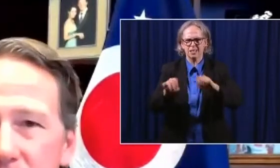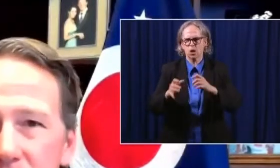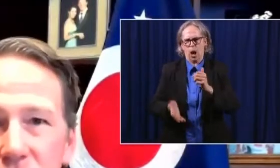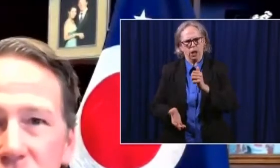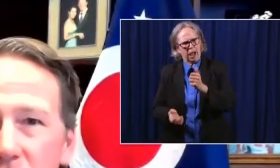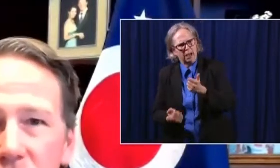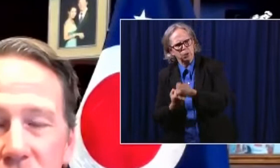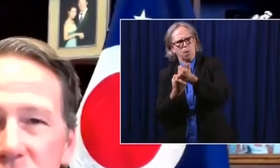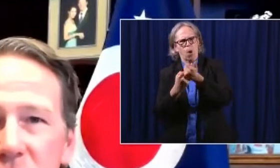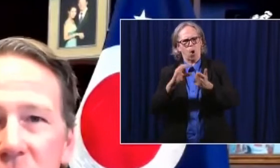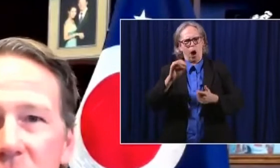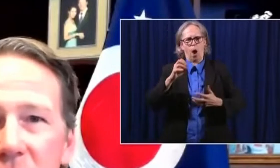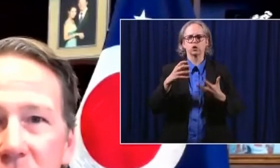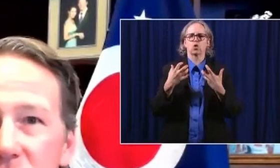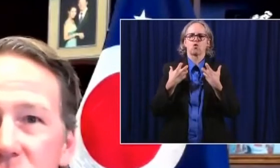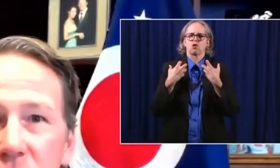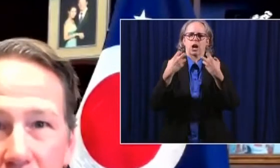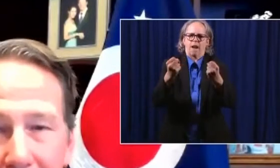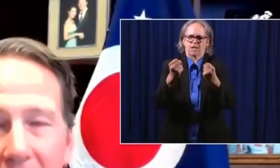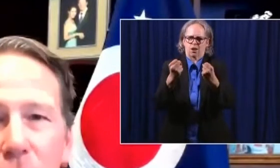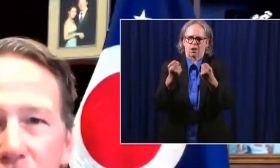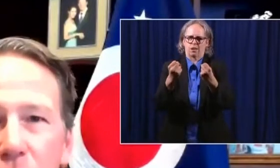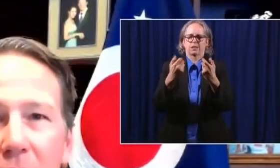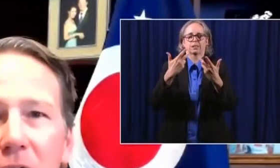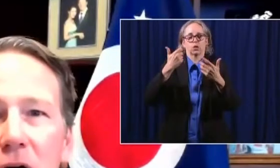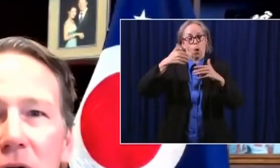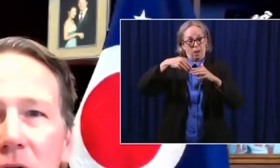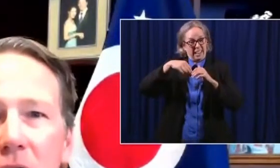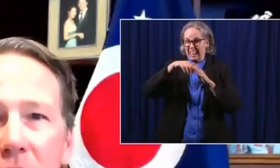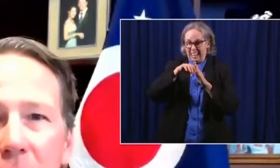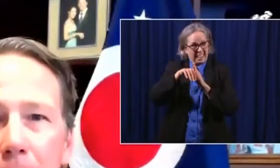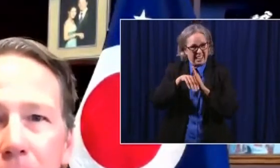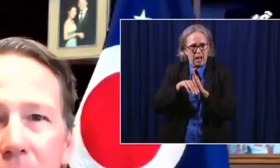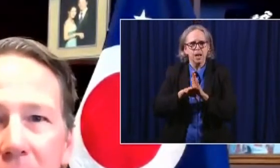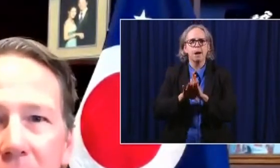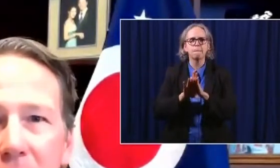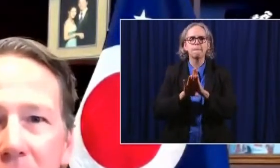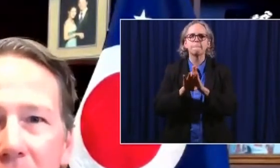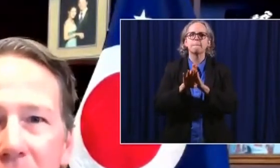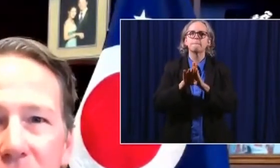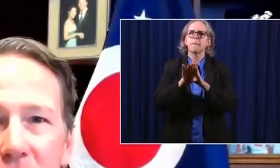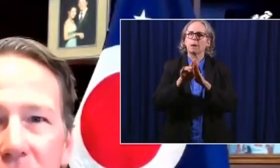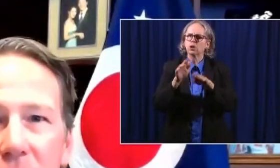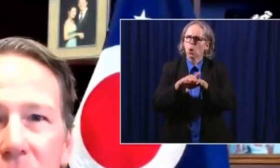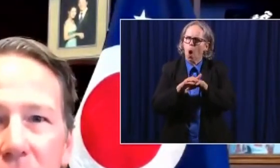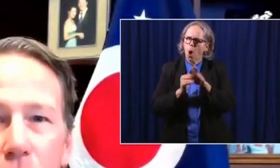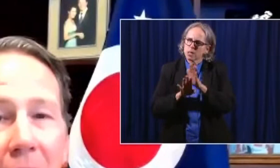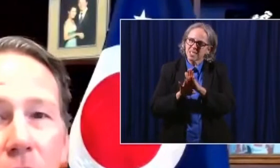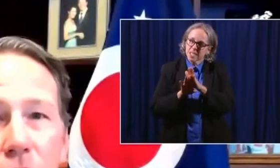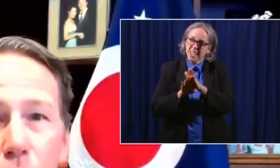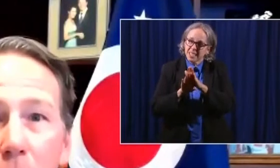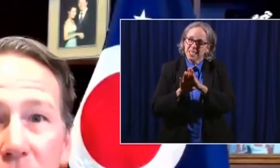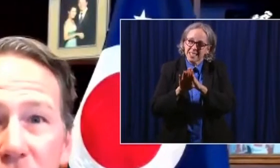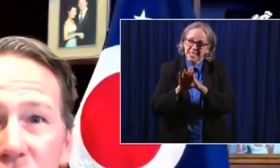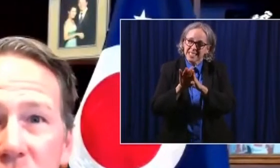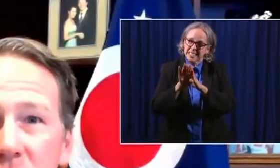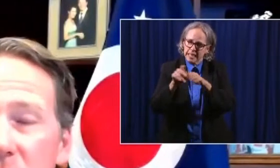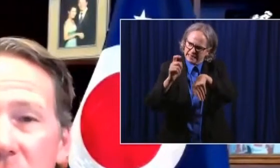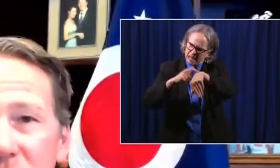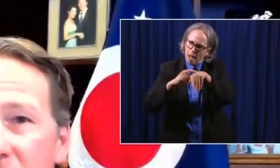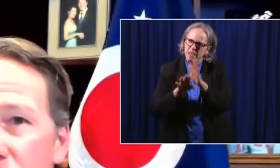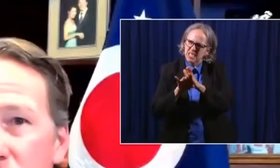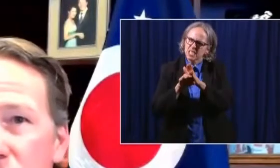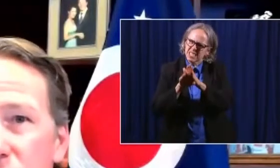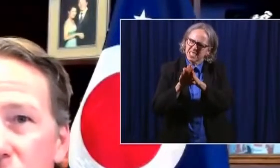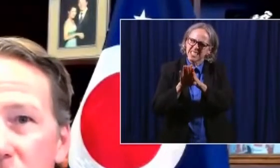But this is going to be a battle for a while. And I think that Ohio is well positioned.